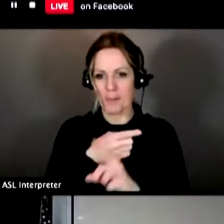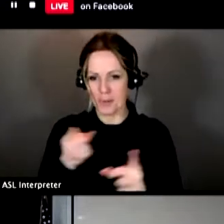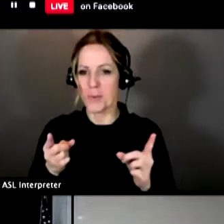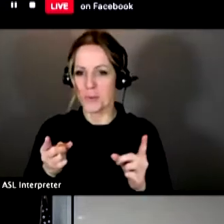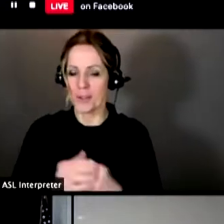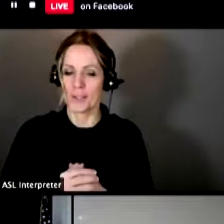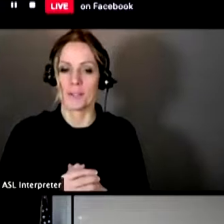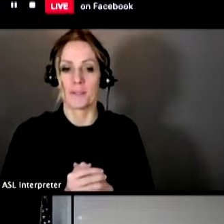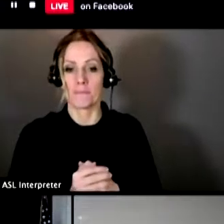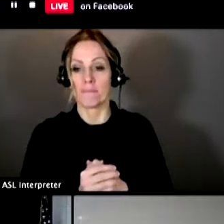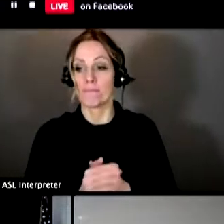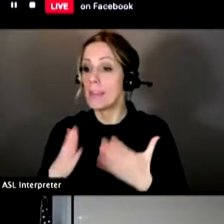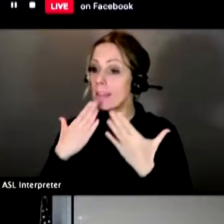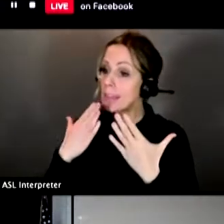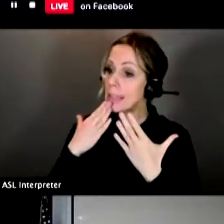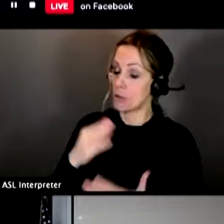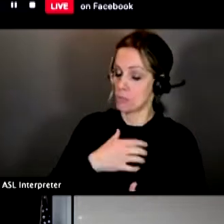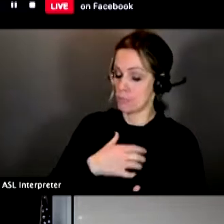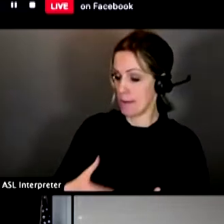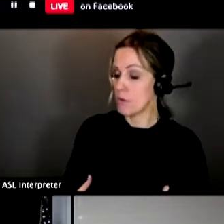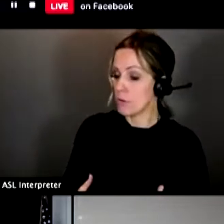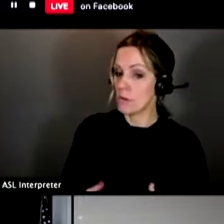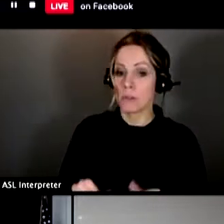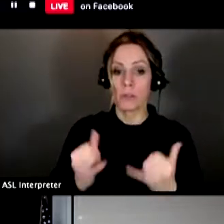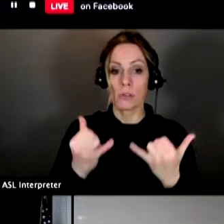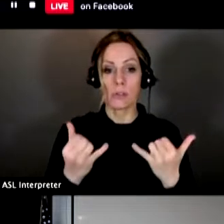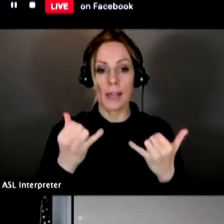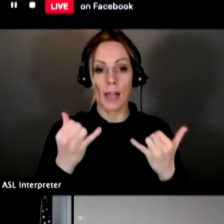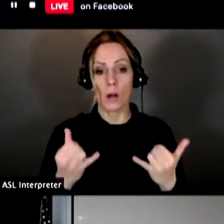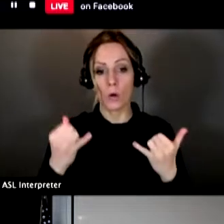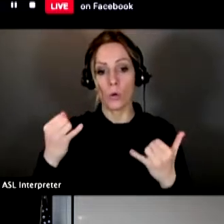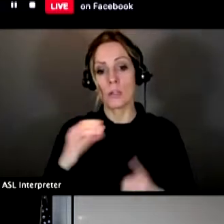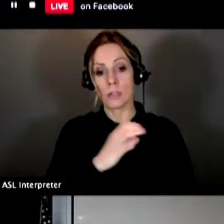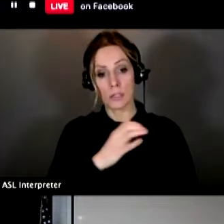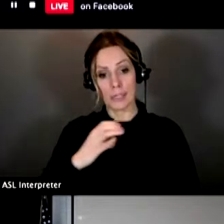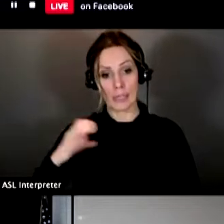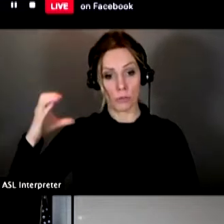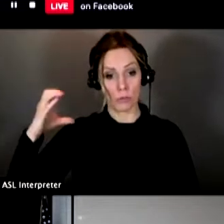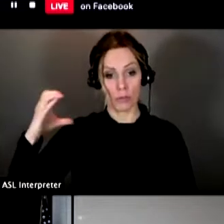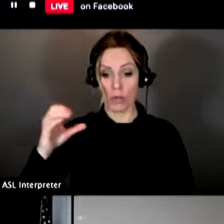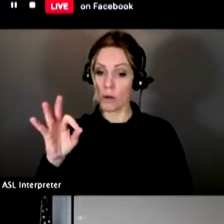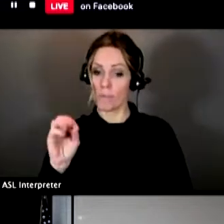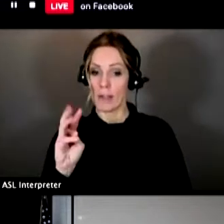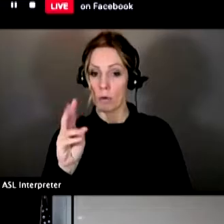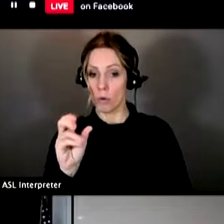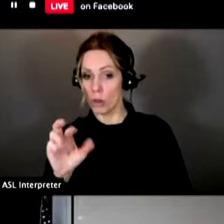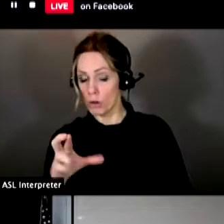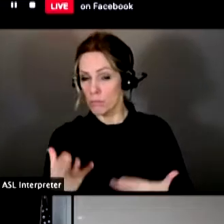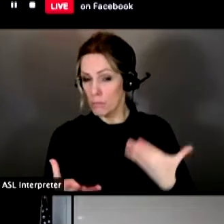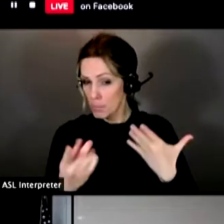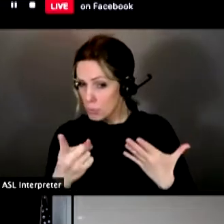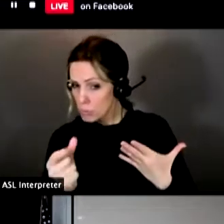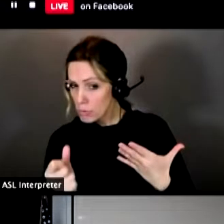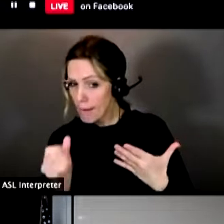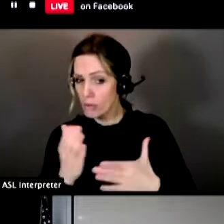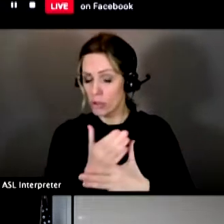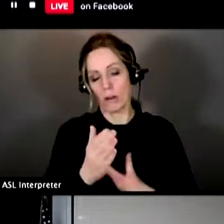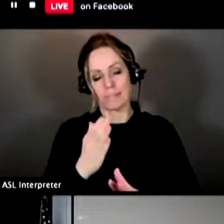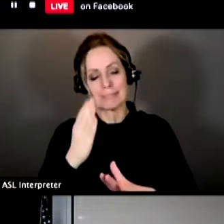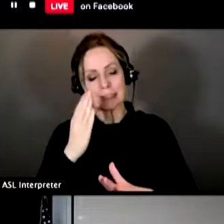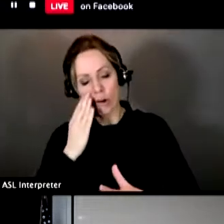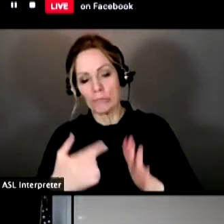Mayor. If I could, Council Chair Fowler, I don't know if you wanted to just share what you and the council, I know it's hard to speak for all of the council, but